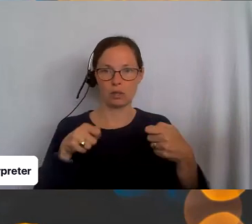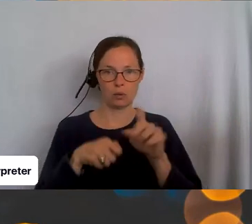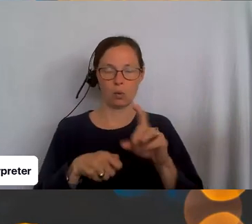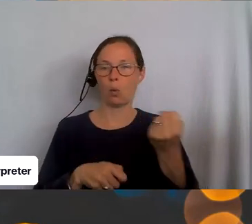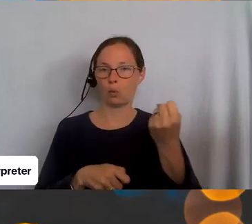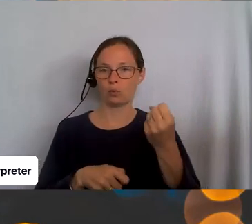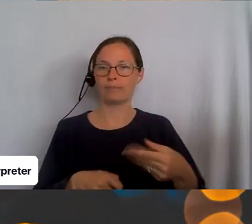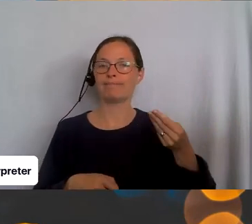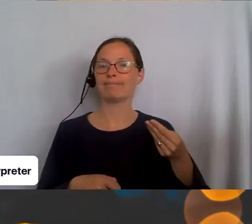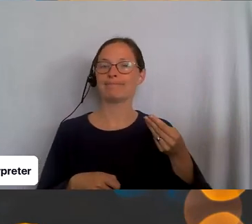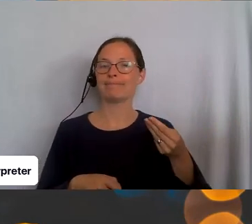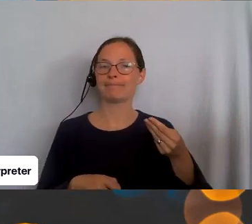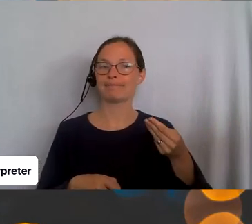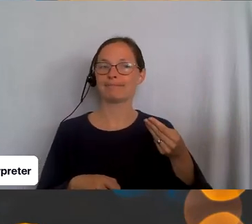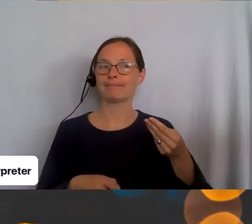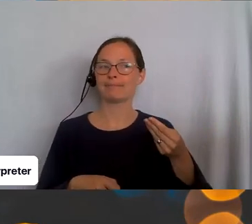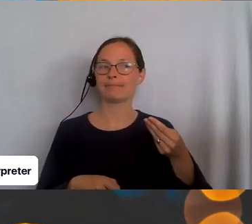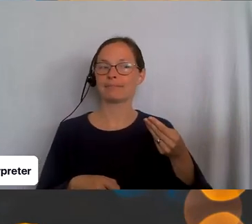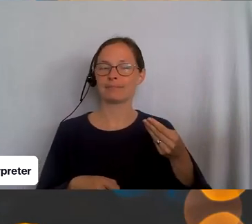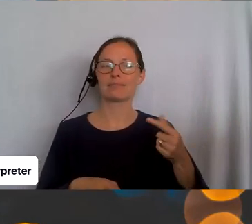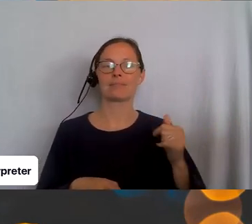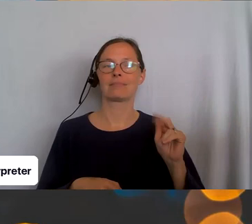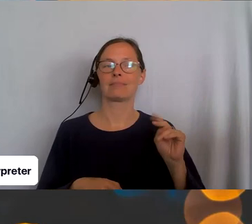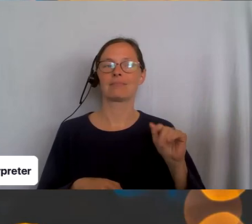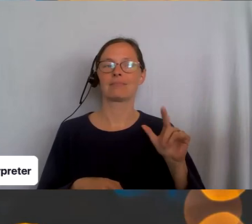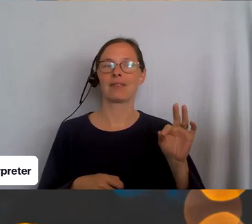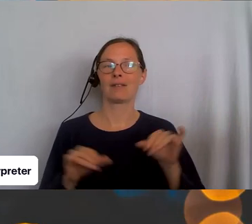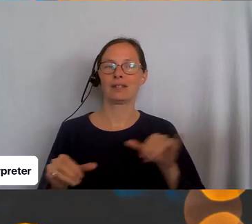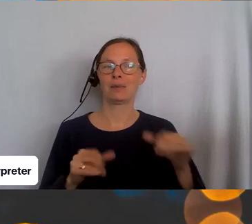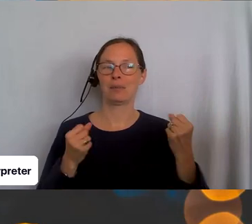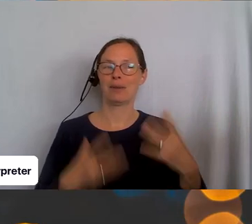it. Yes, the Gandalf similarities are so many.